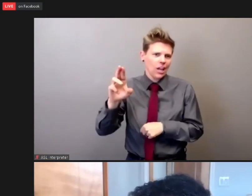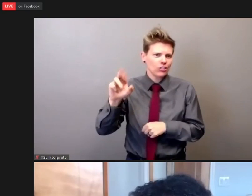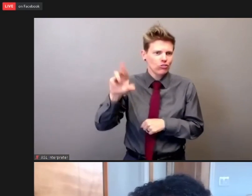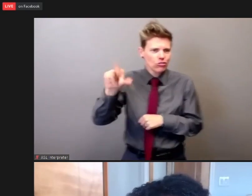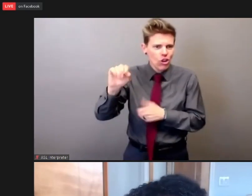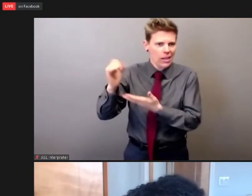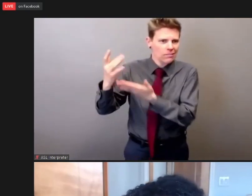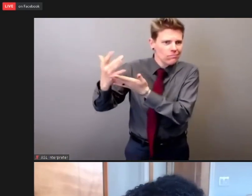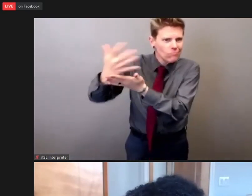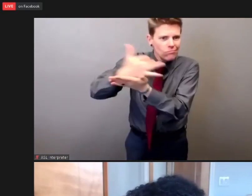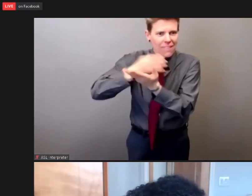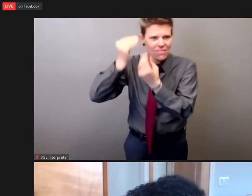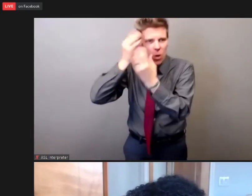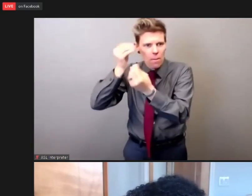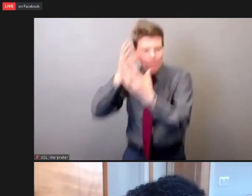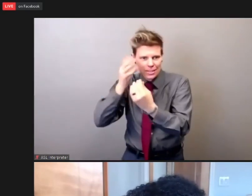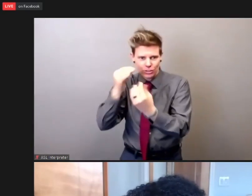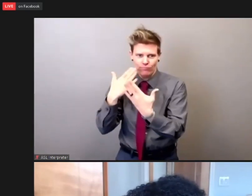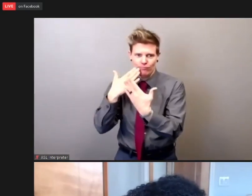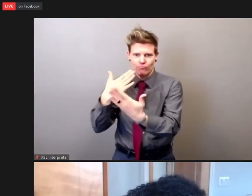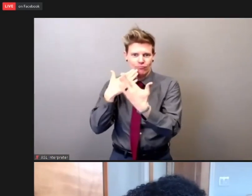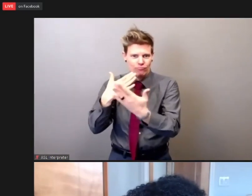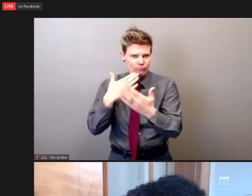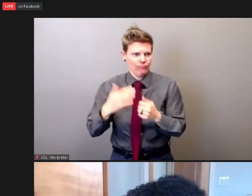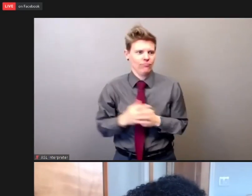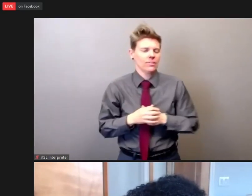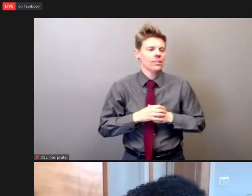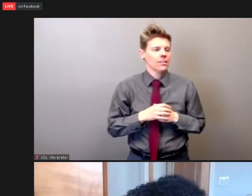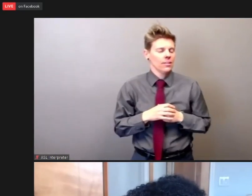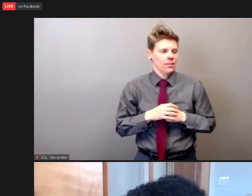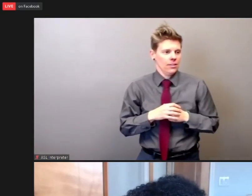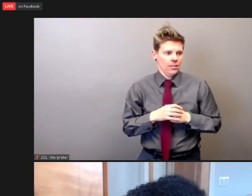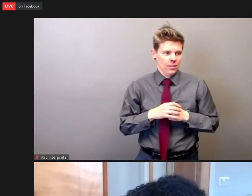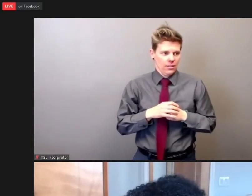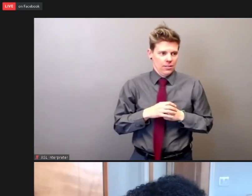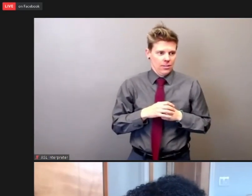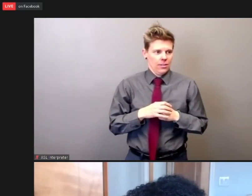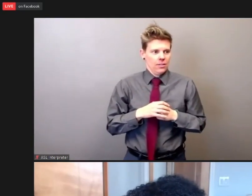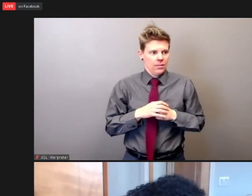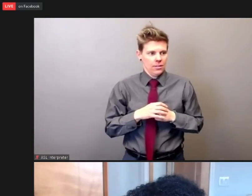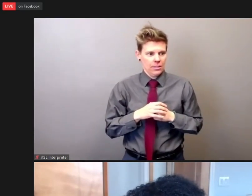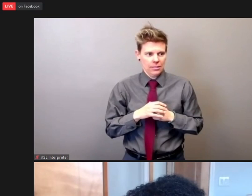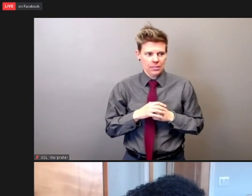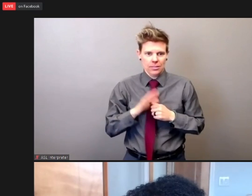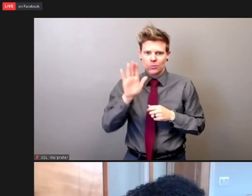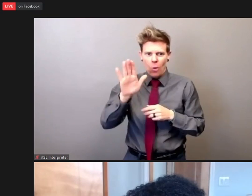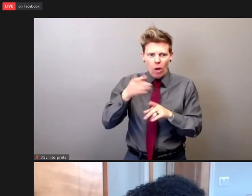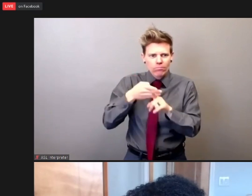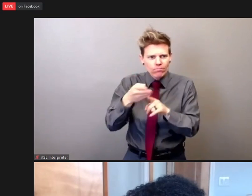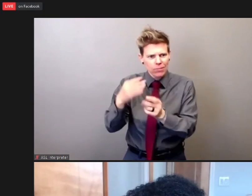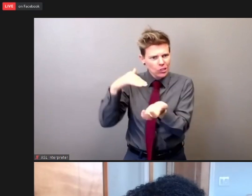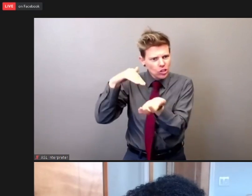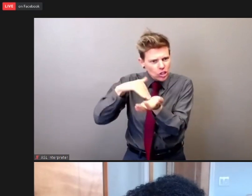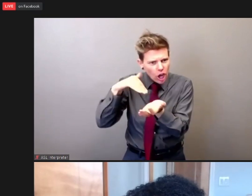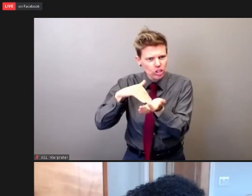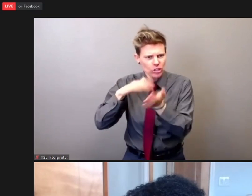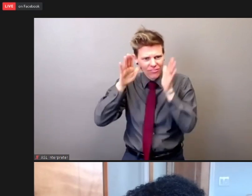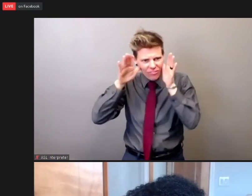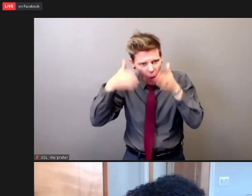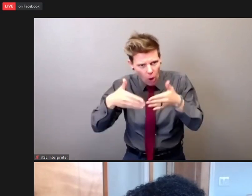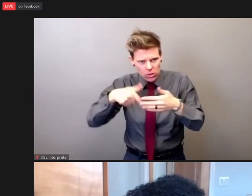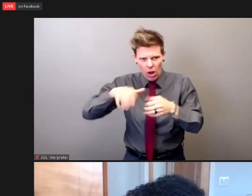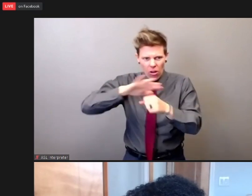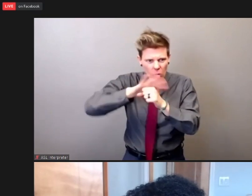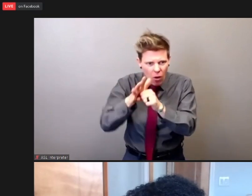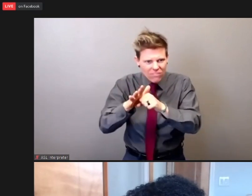you dedicate your career in the way in which these incredible professionals have, you have these